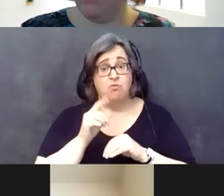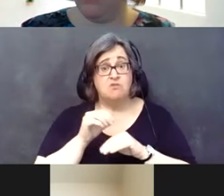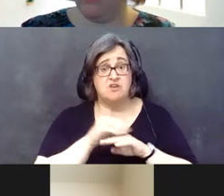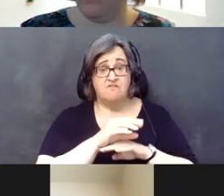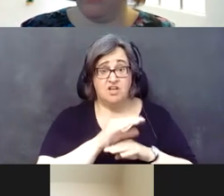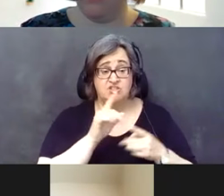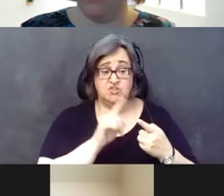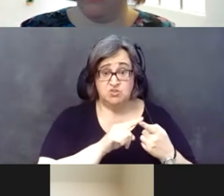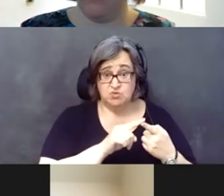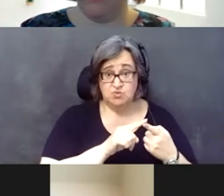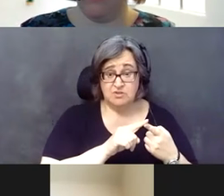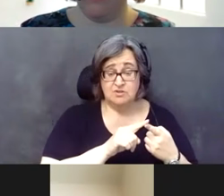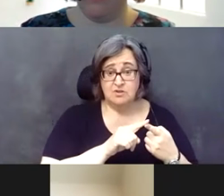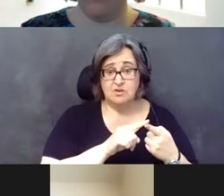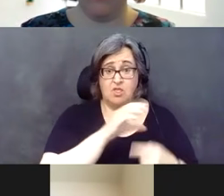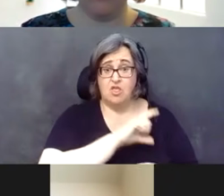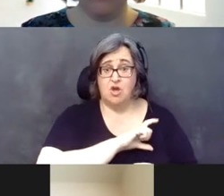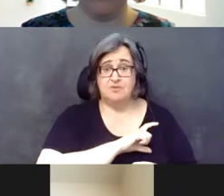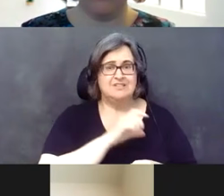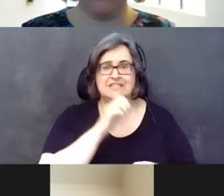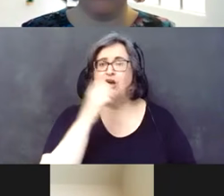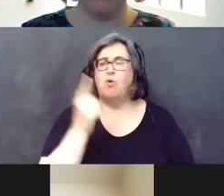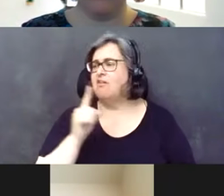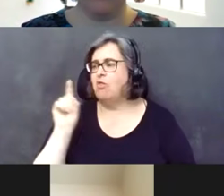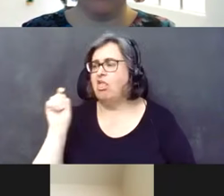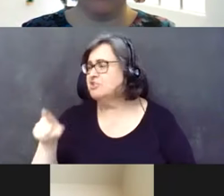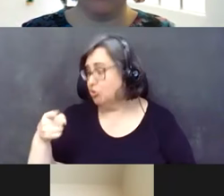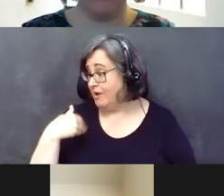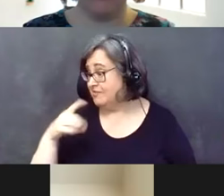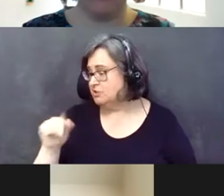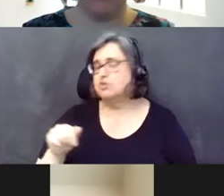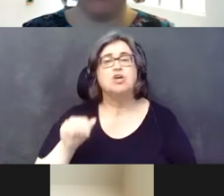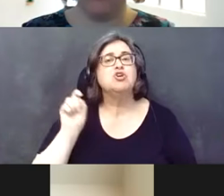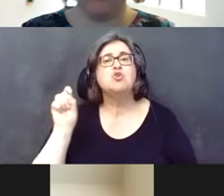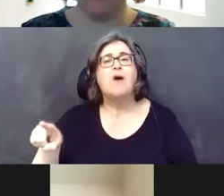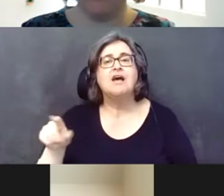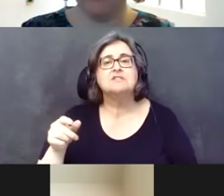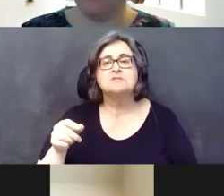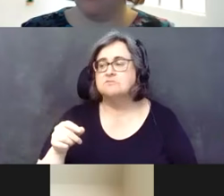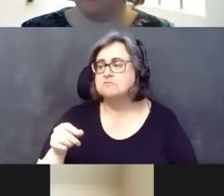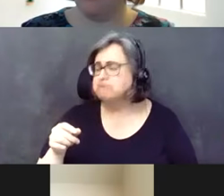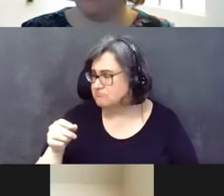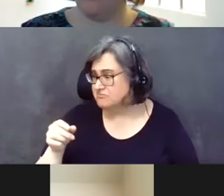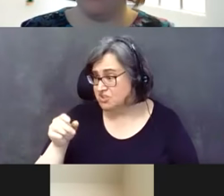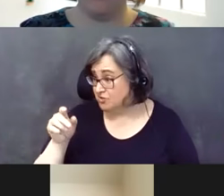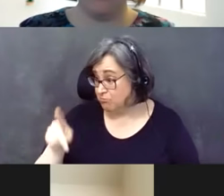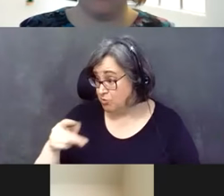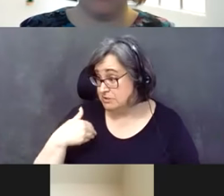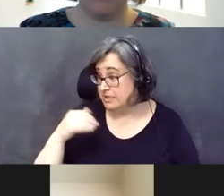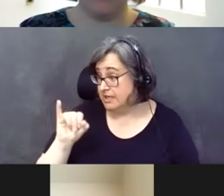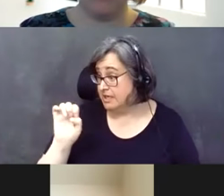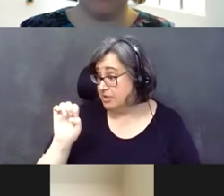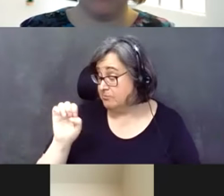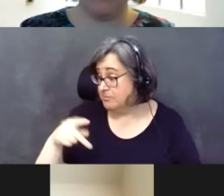officers, for instead of just asking, do you have a disability, you ask them, you tell them to ask if the person has an